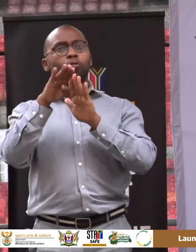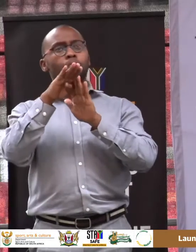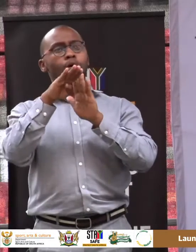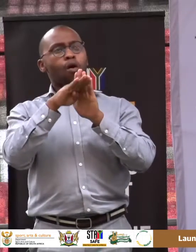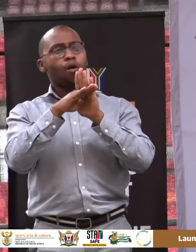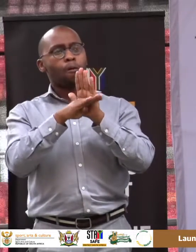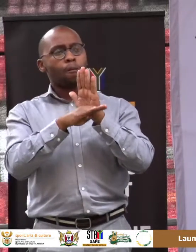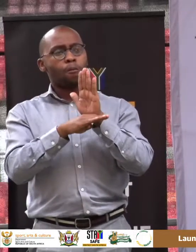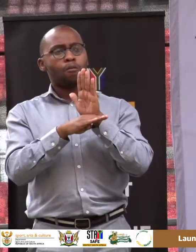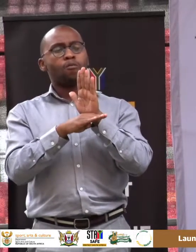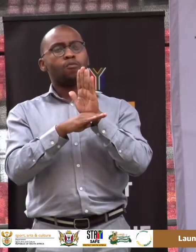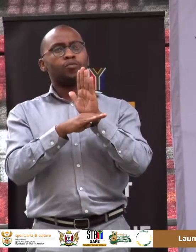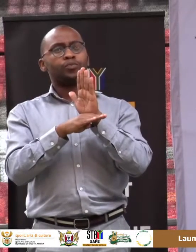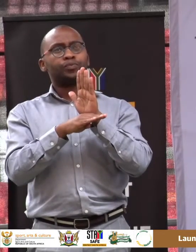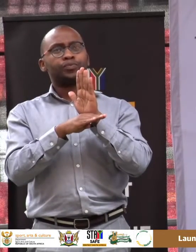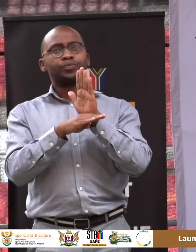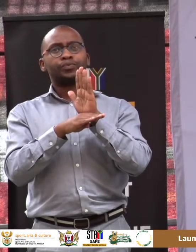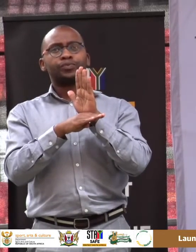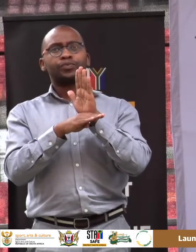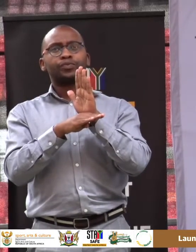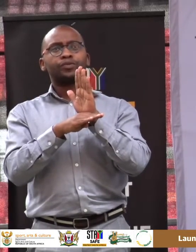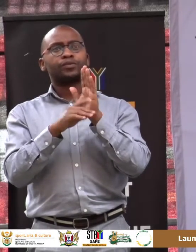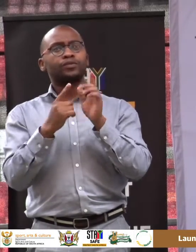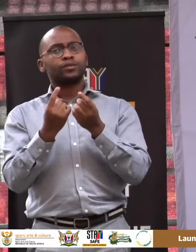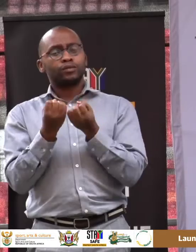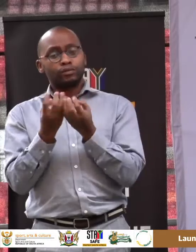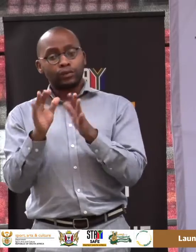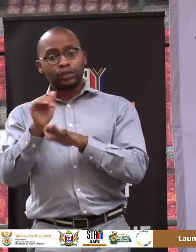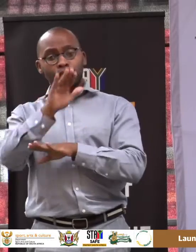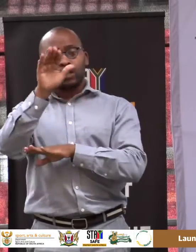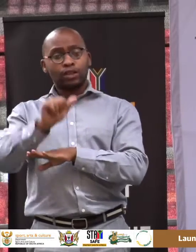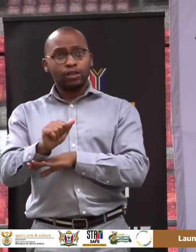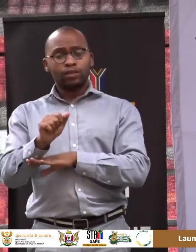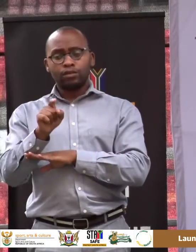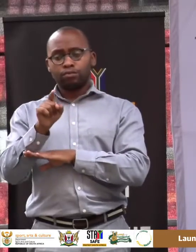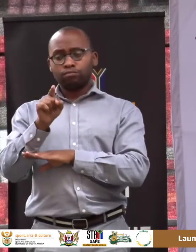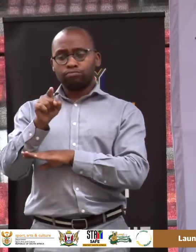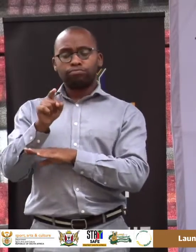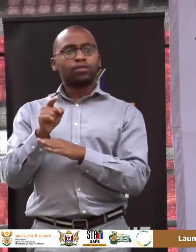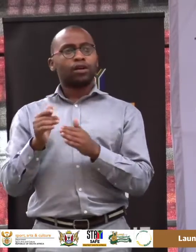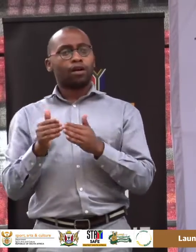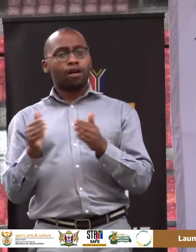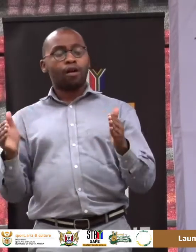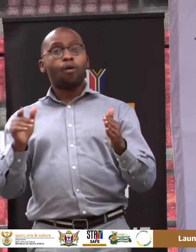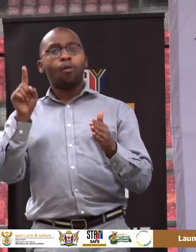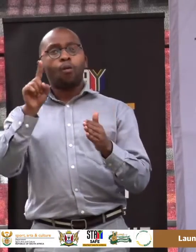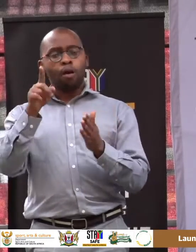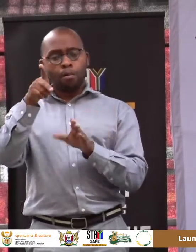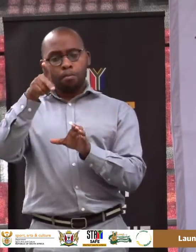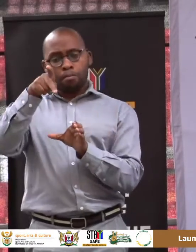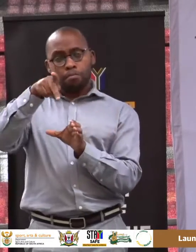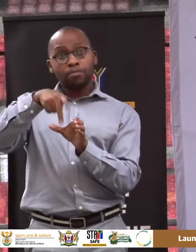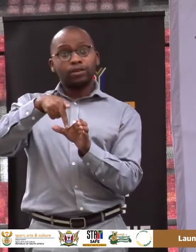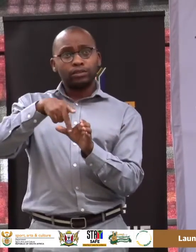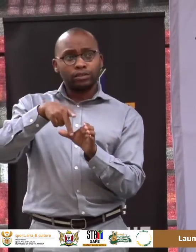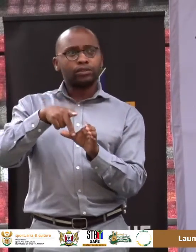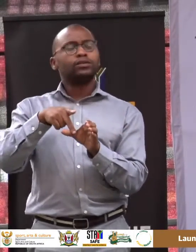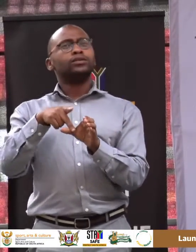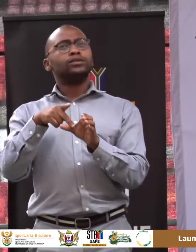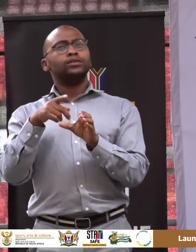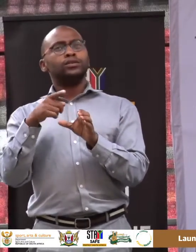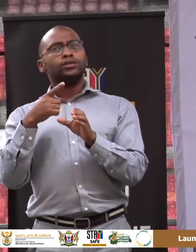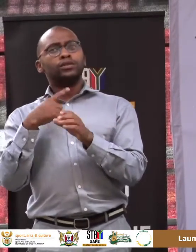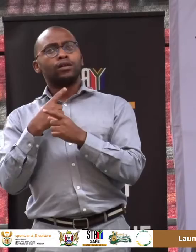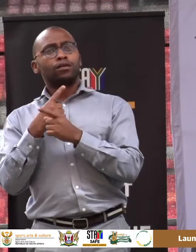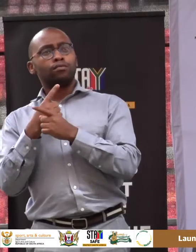it to us as the citizens of South Africa to allow to participate and to allow to be